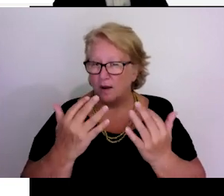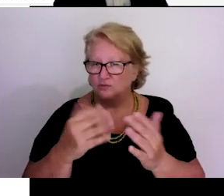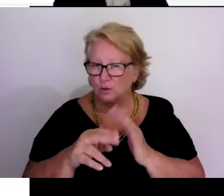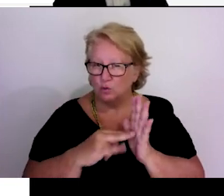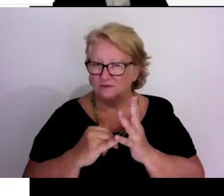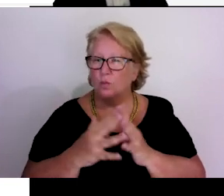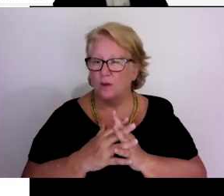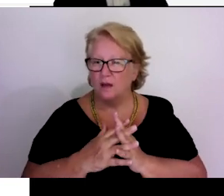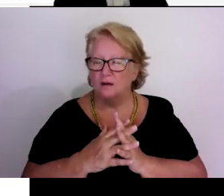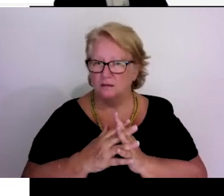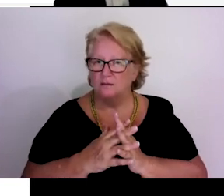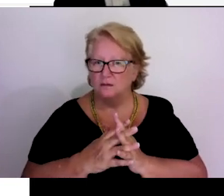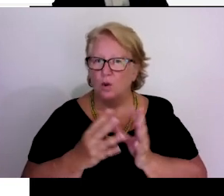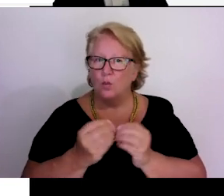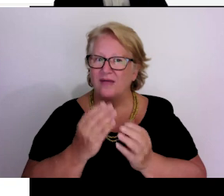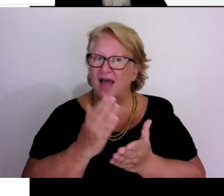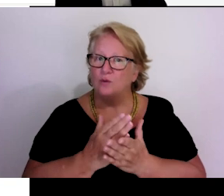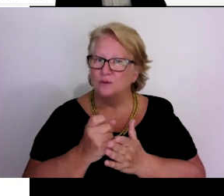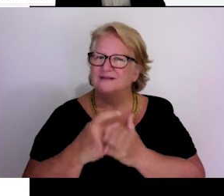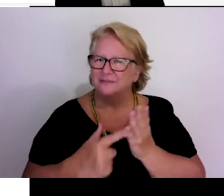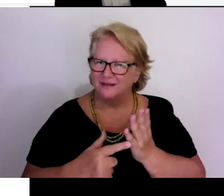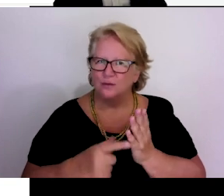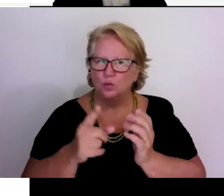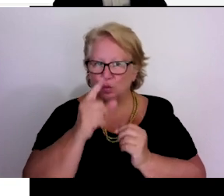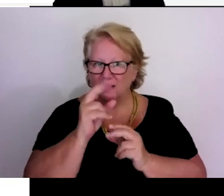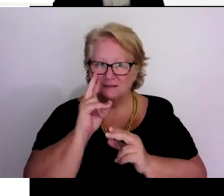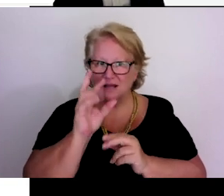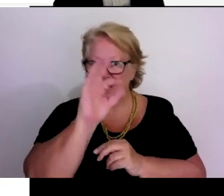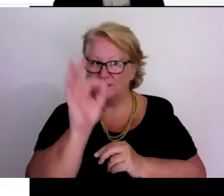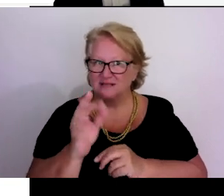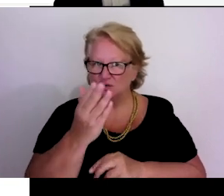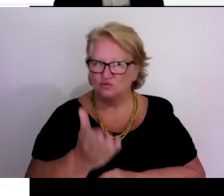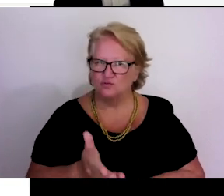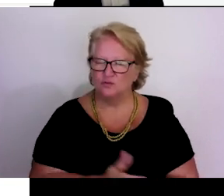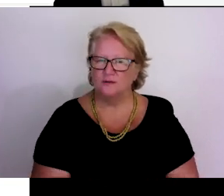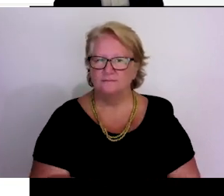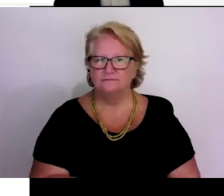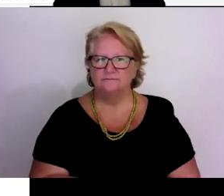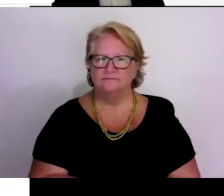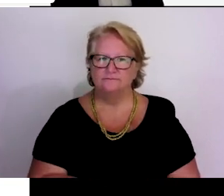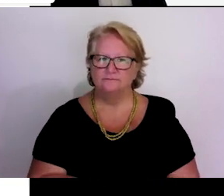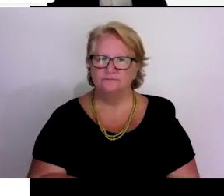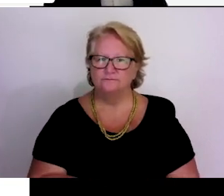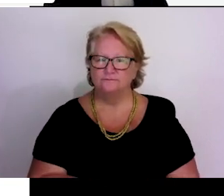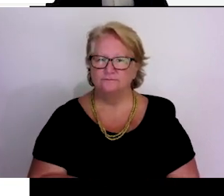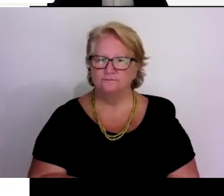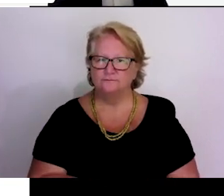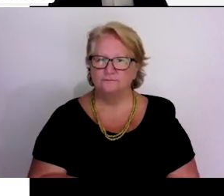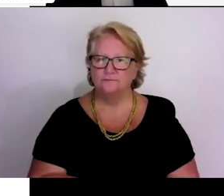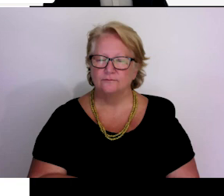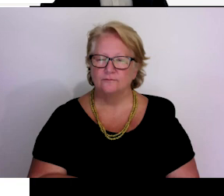with intellectual disability. And you can see the proportions of their representation in the different types of data sets.